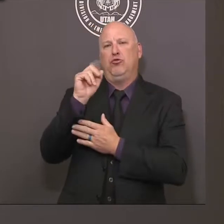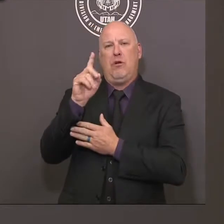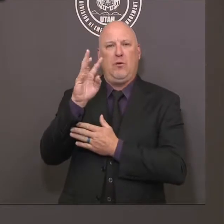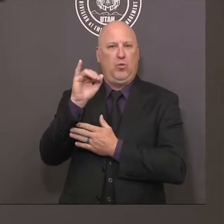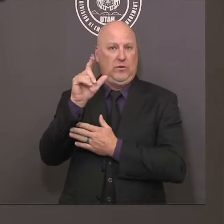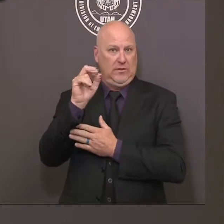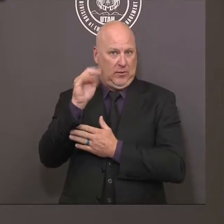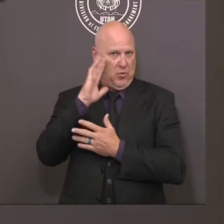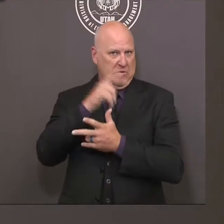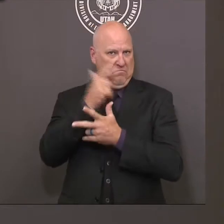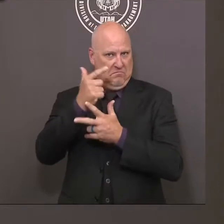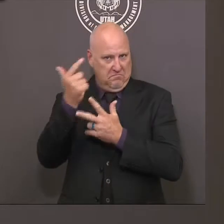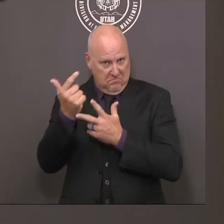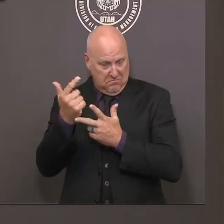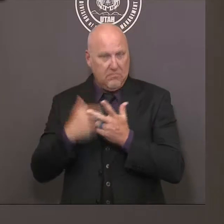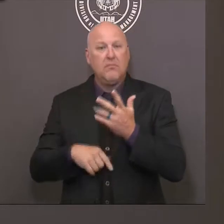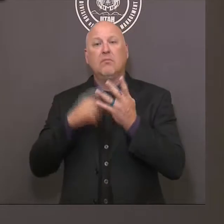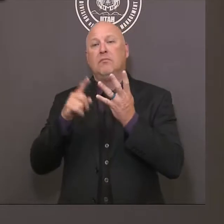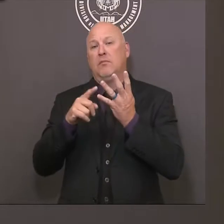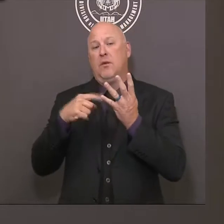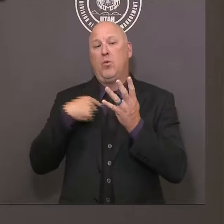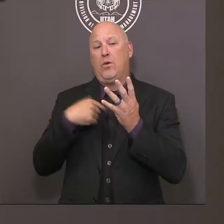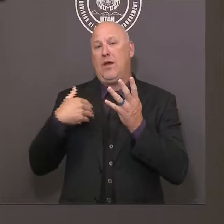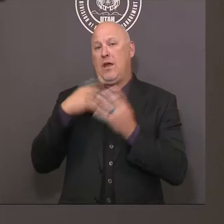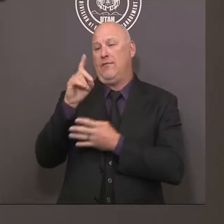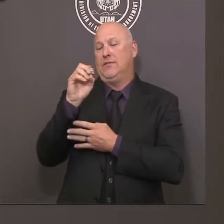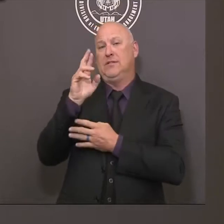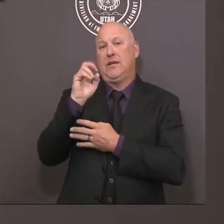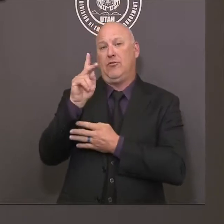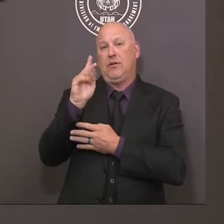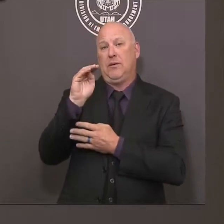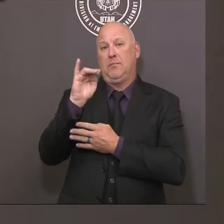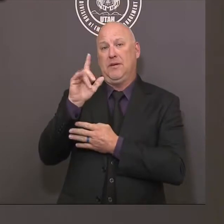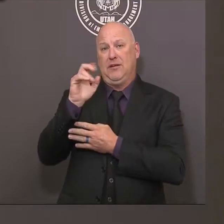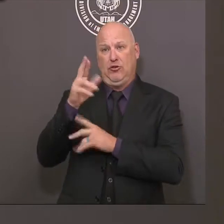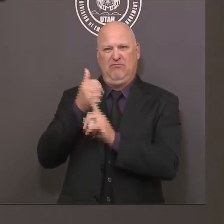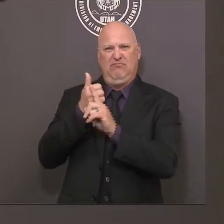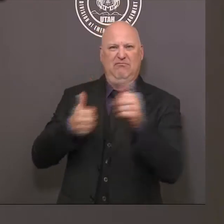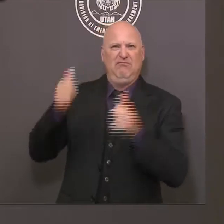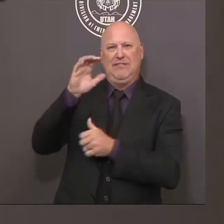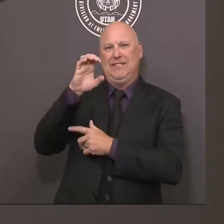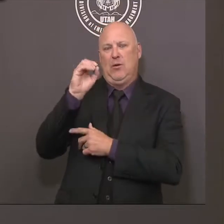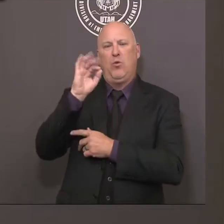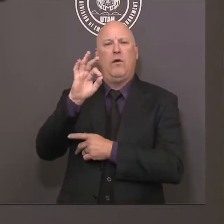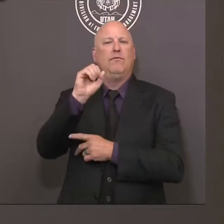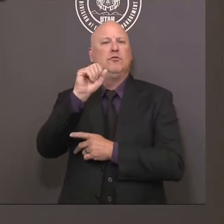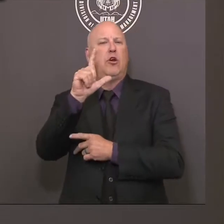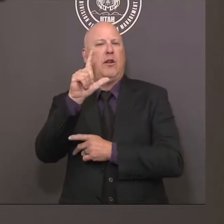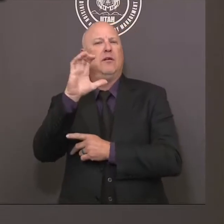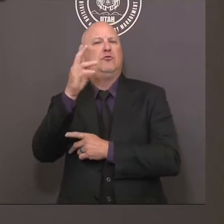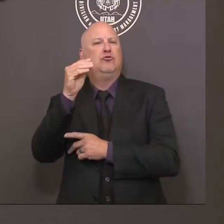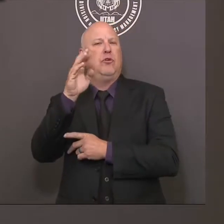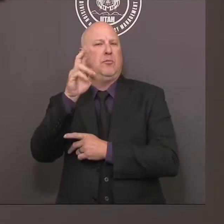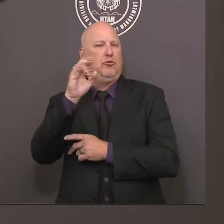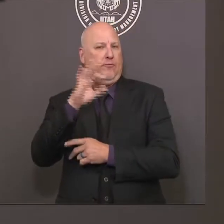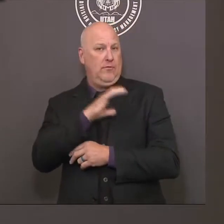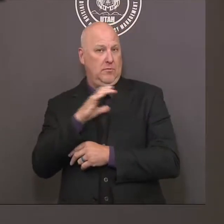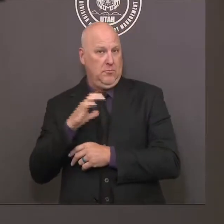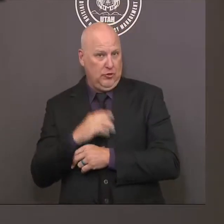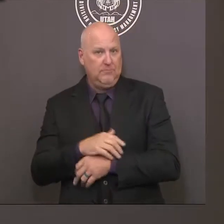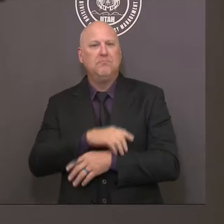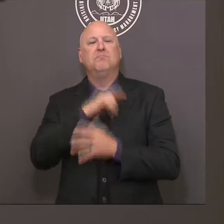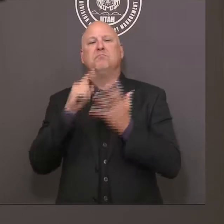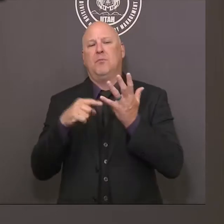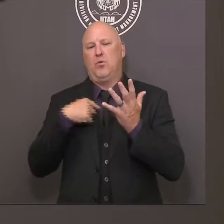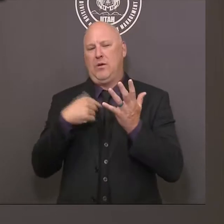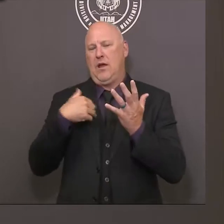Following their presentation, we'll hear from Derek Miller, President and CEO of the Salt Lake Chamber. He'll be followed by Theresa